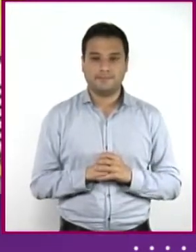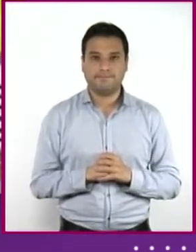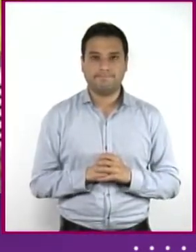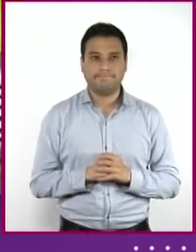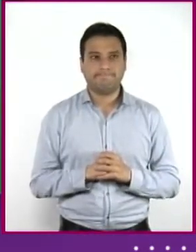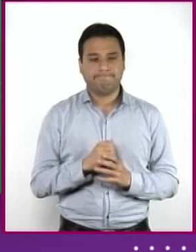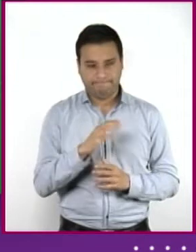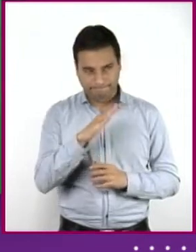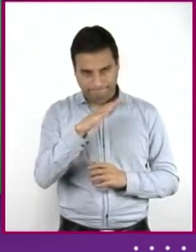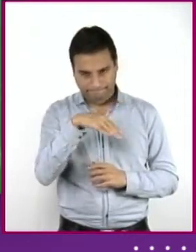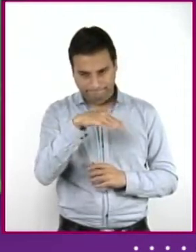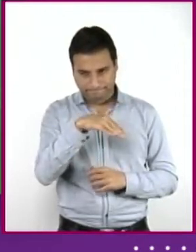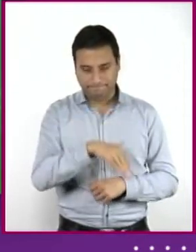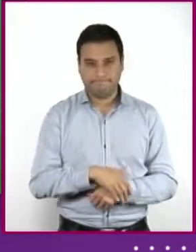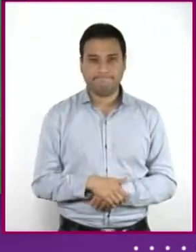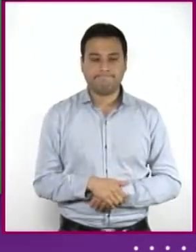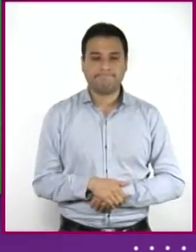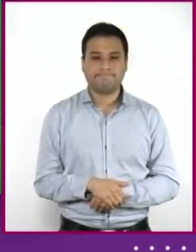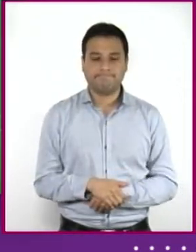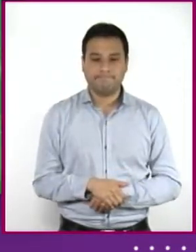Come in.